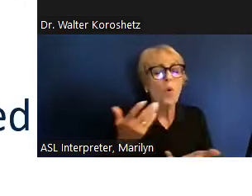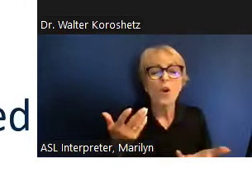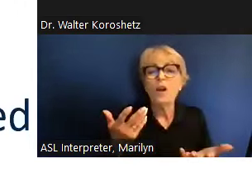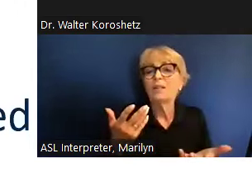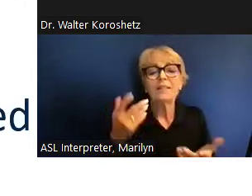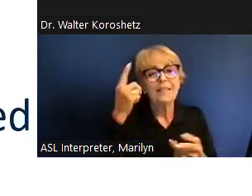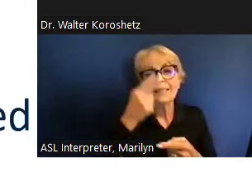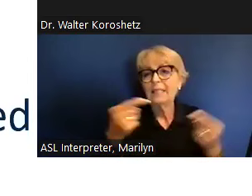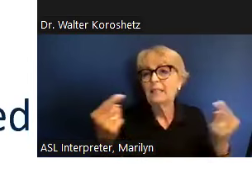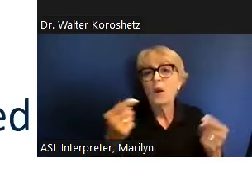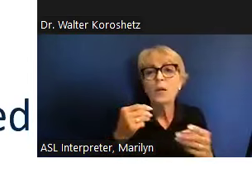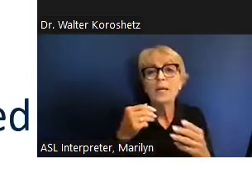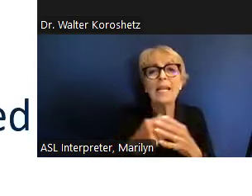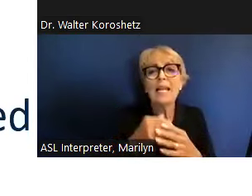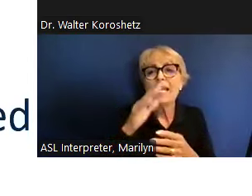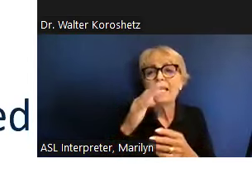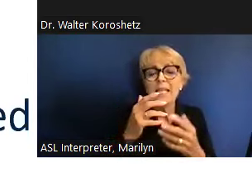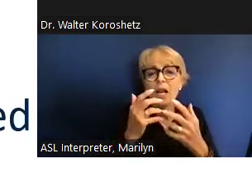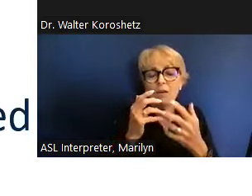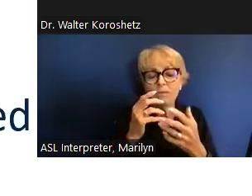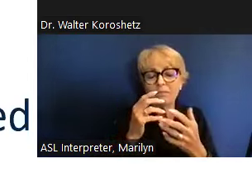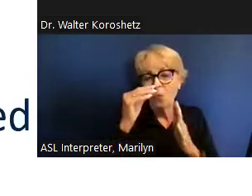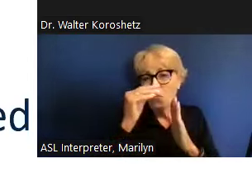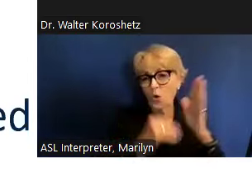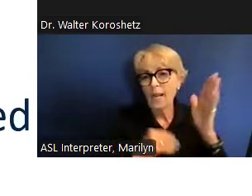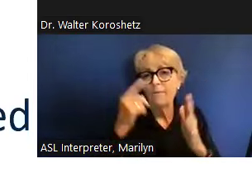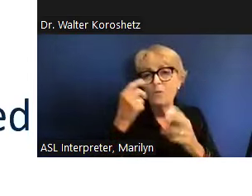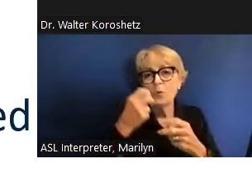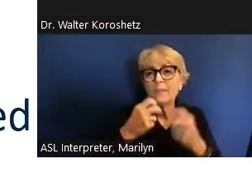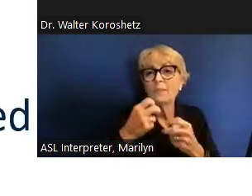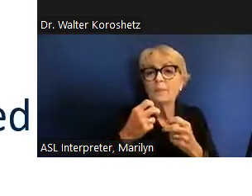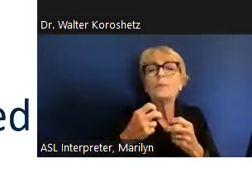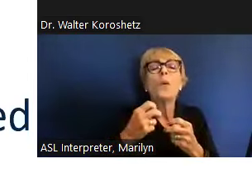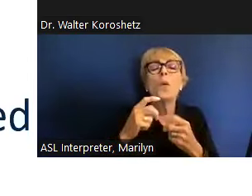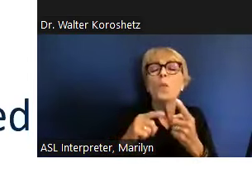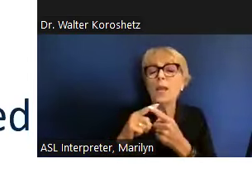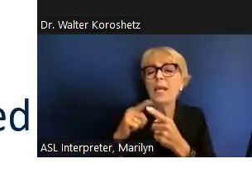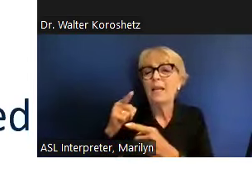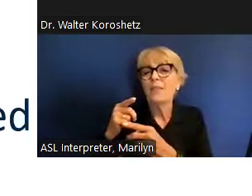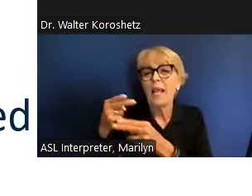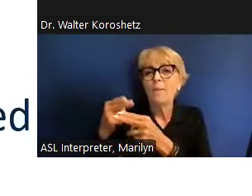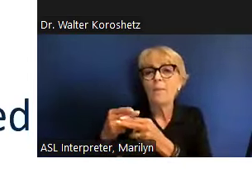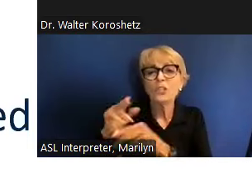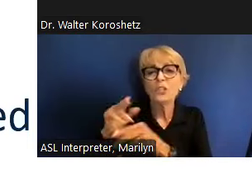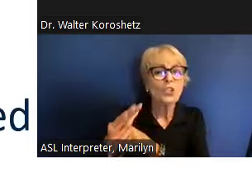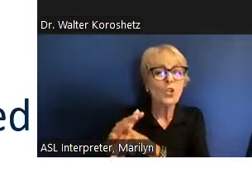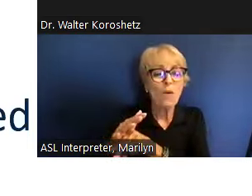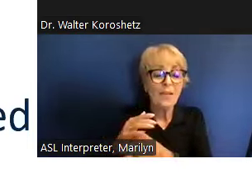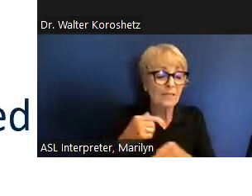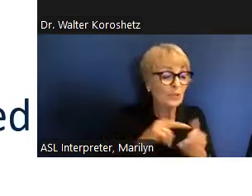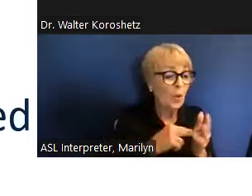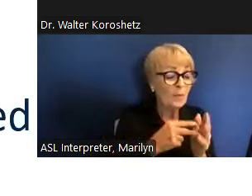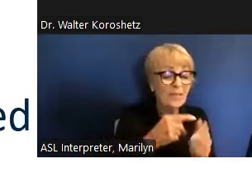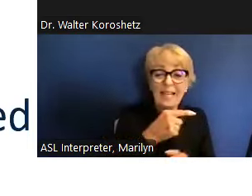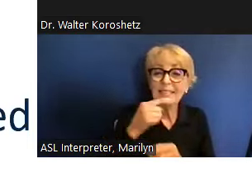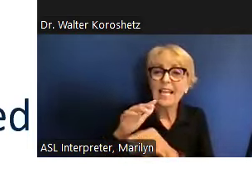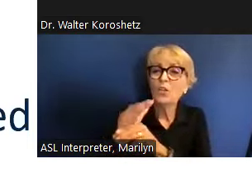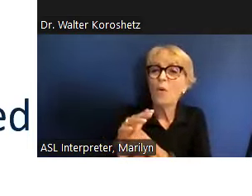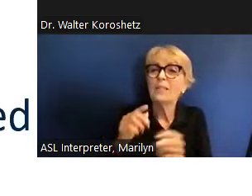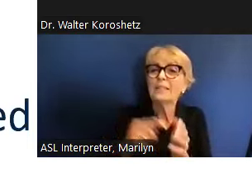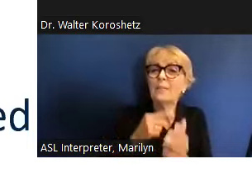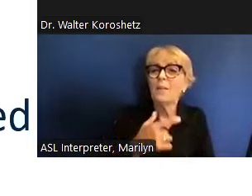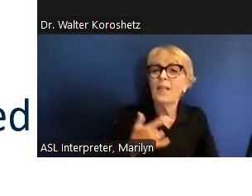their initial workup for their symptoms with their PCP when they mention COVID. So what I mean by that is when they say COVID, sometimes they